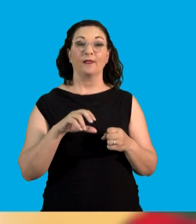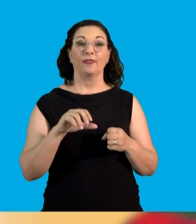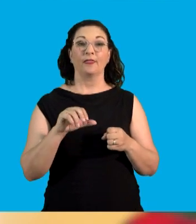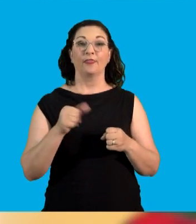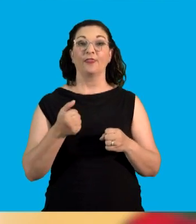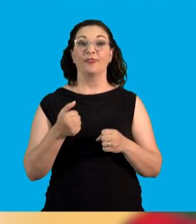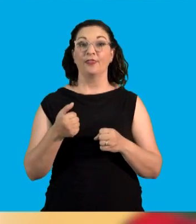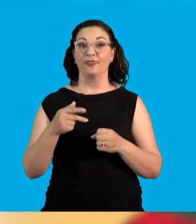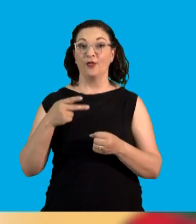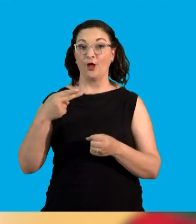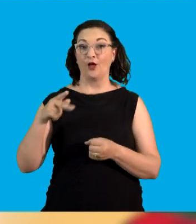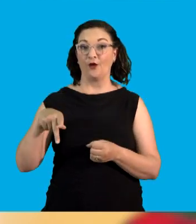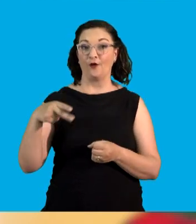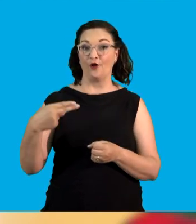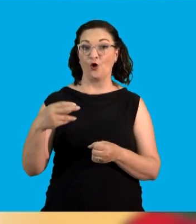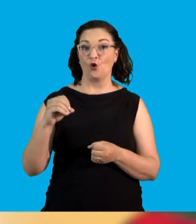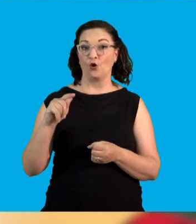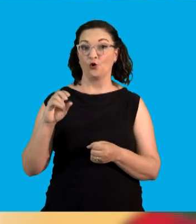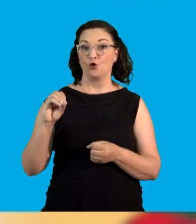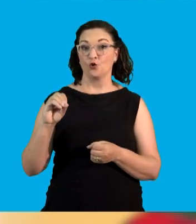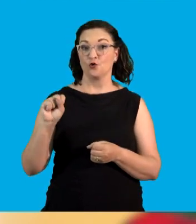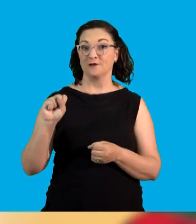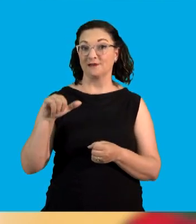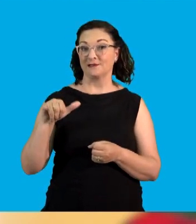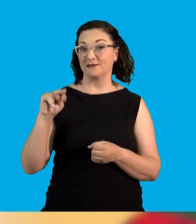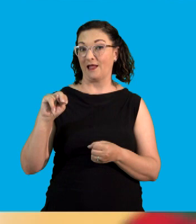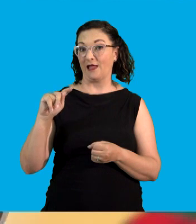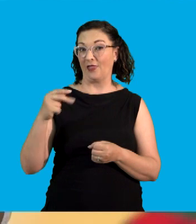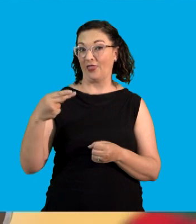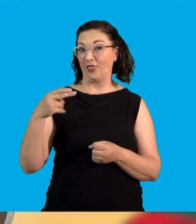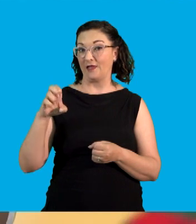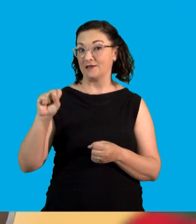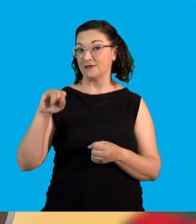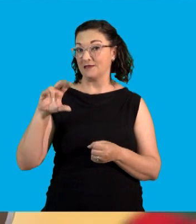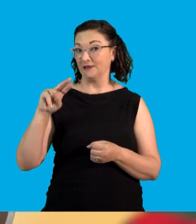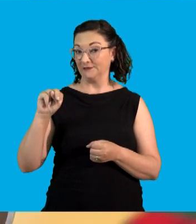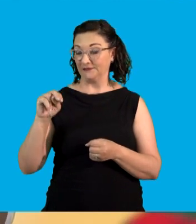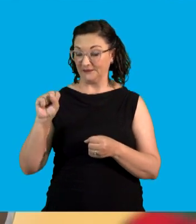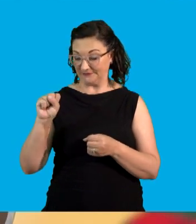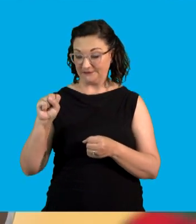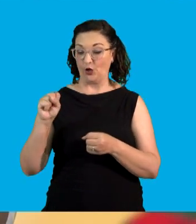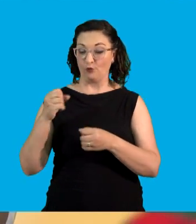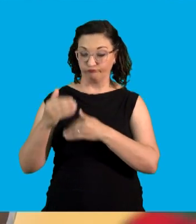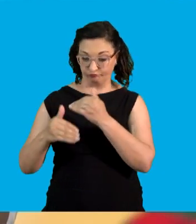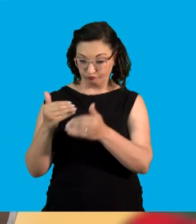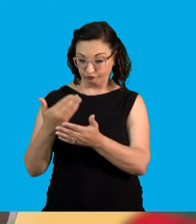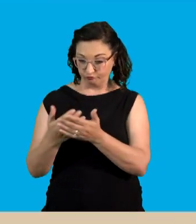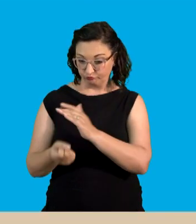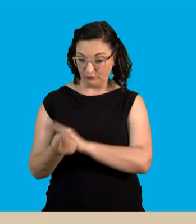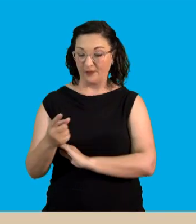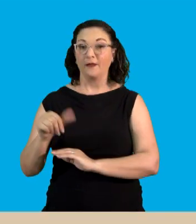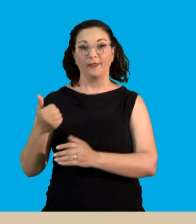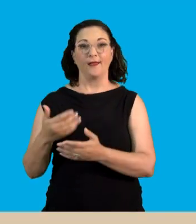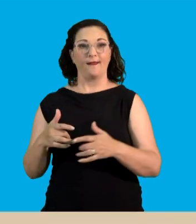of photosynthesis to occur for life to exist on Earth, okay? Now let us write that down. We said that